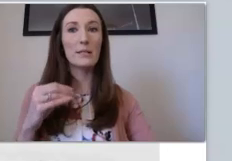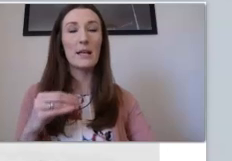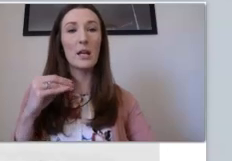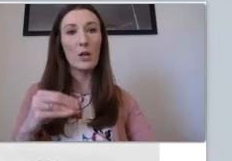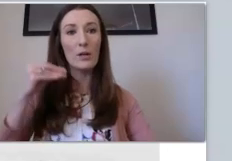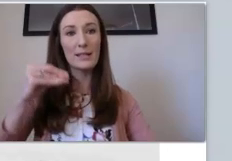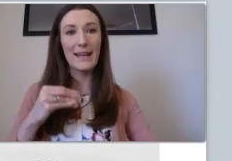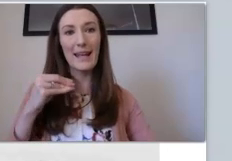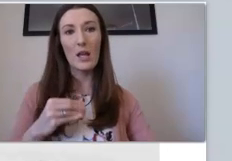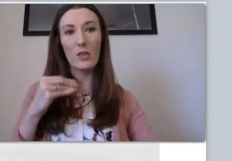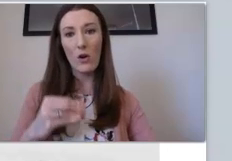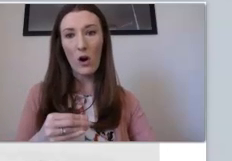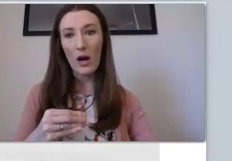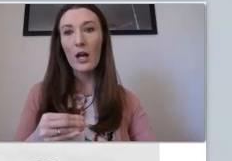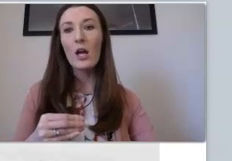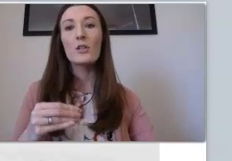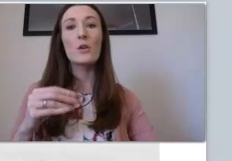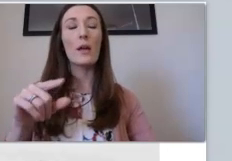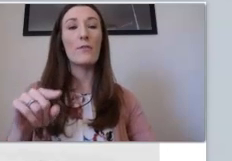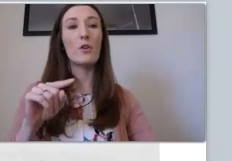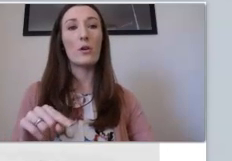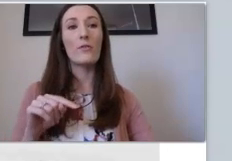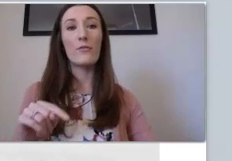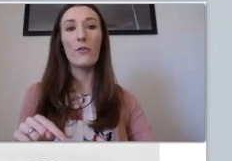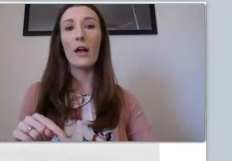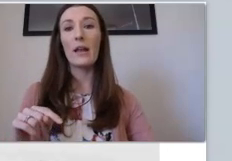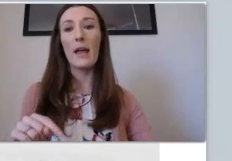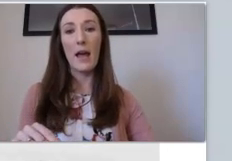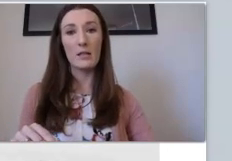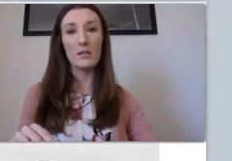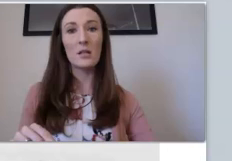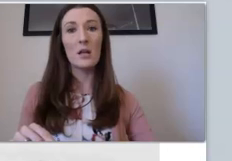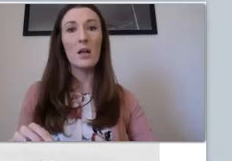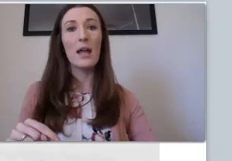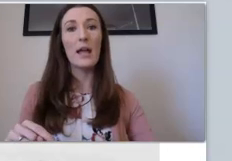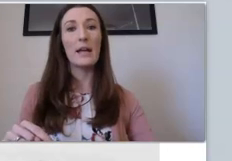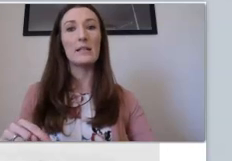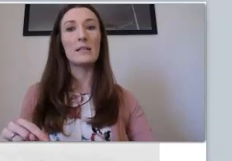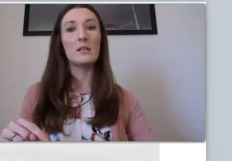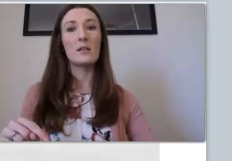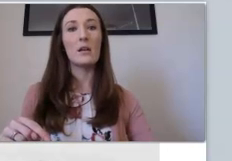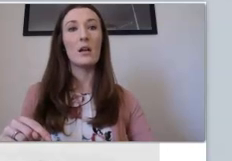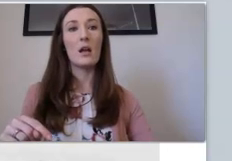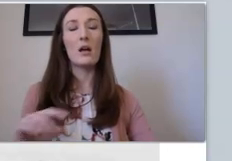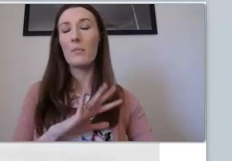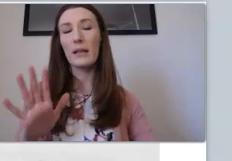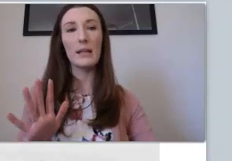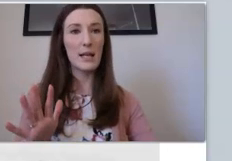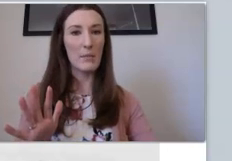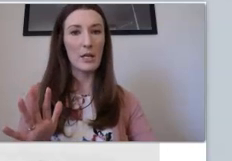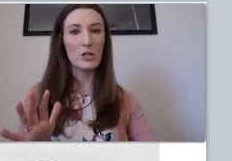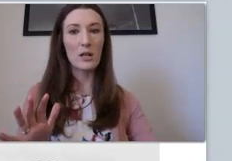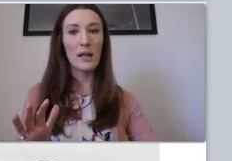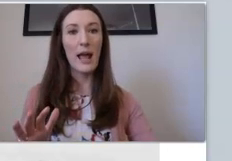are pretending you are sitting in the car. So if your front end is